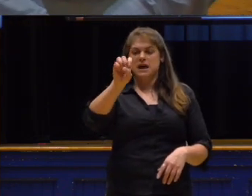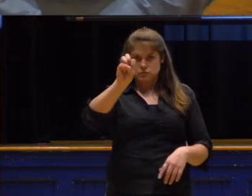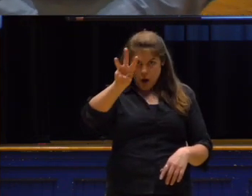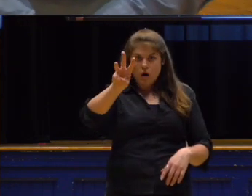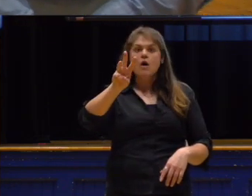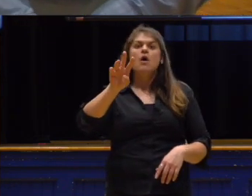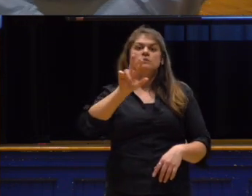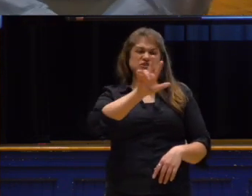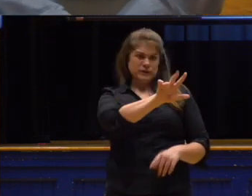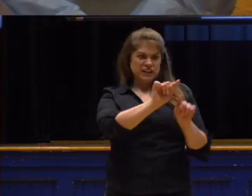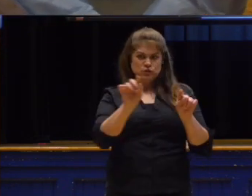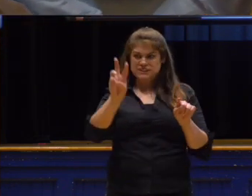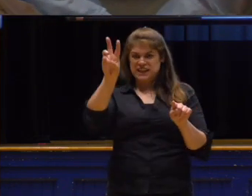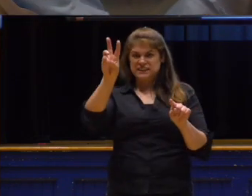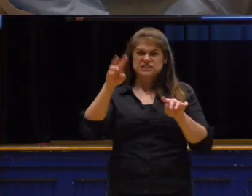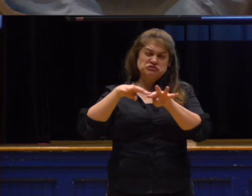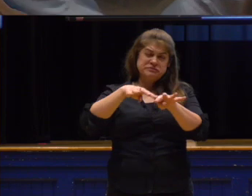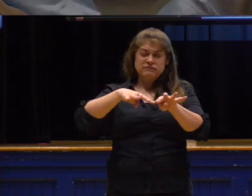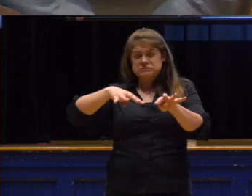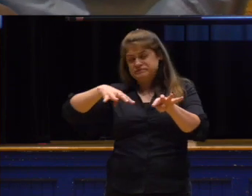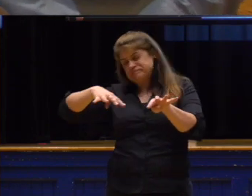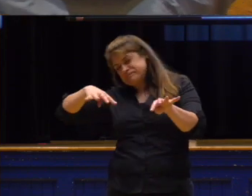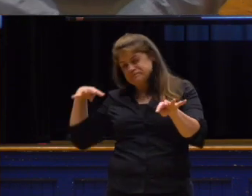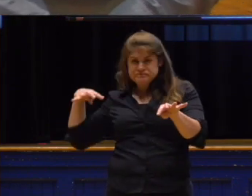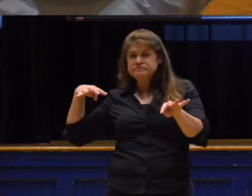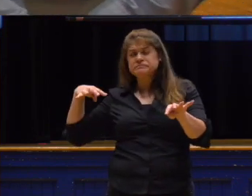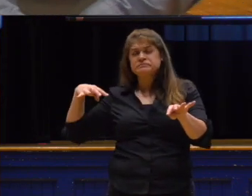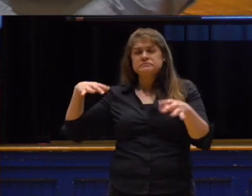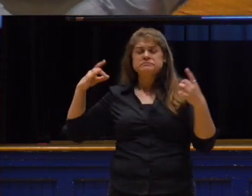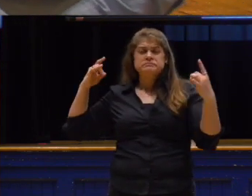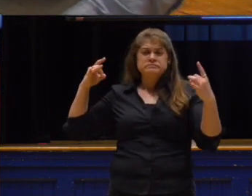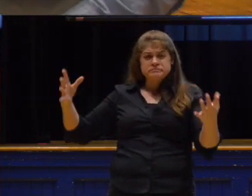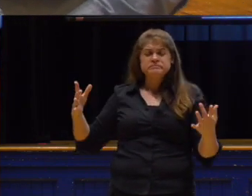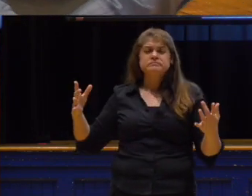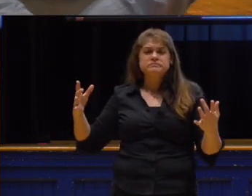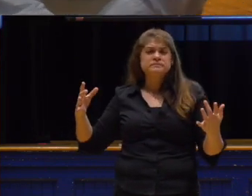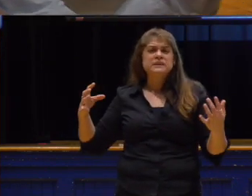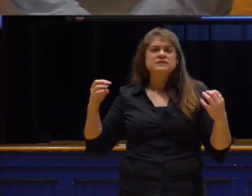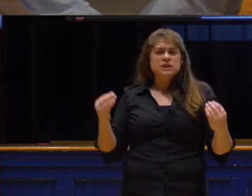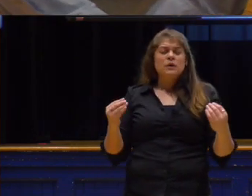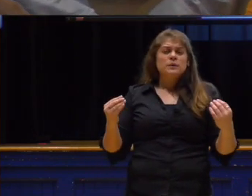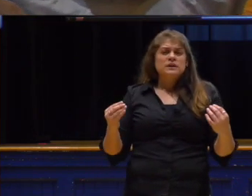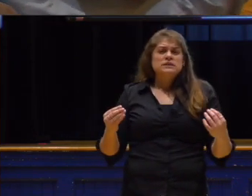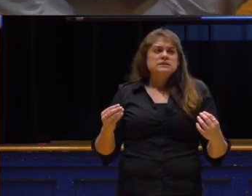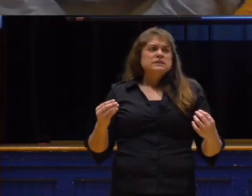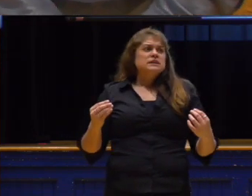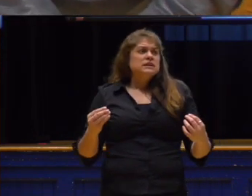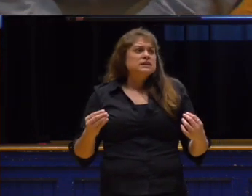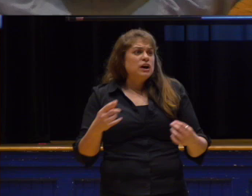3 and 6. The traffic is already backed up to the middle of Holy Name.